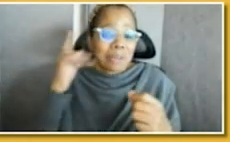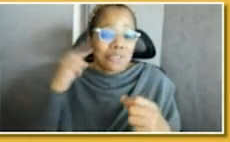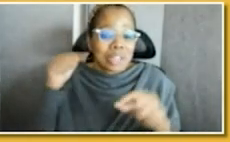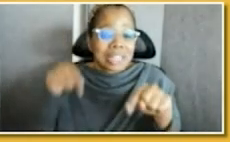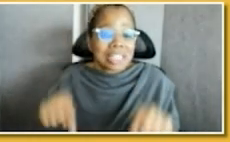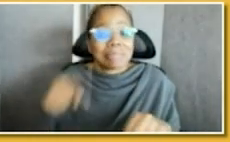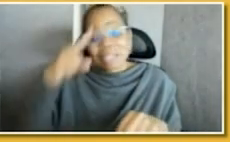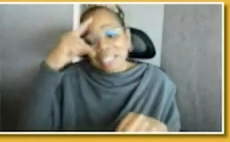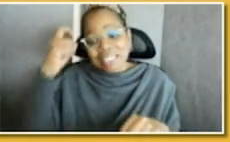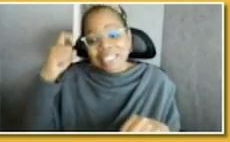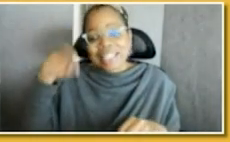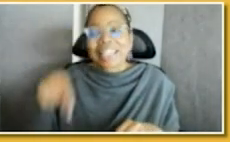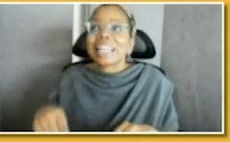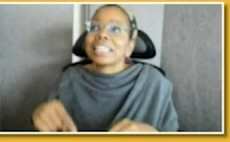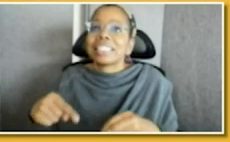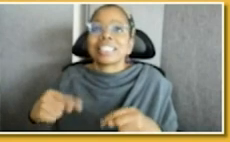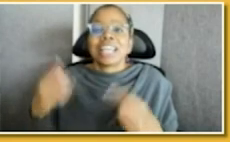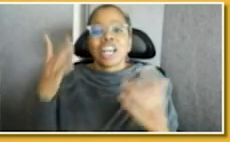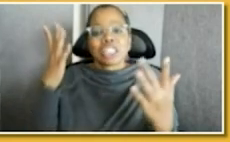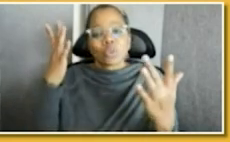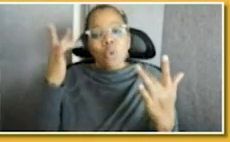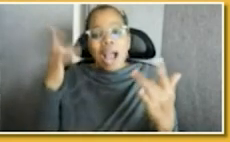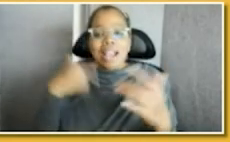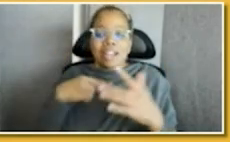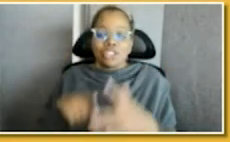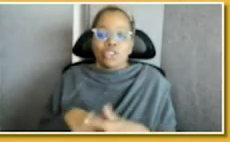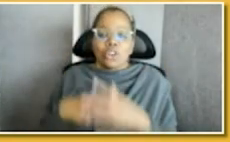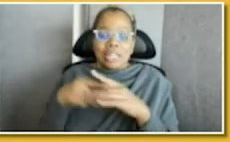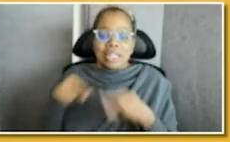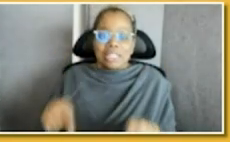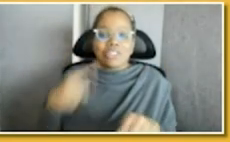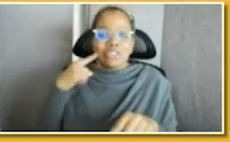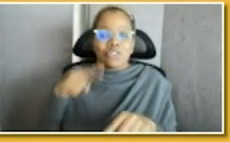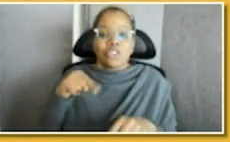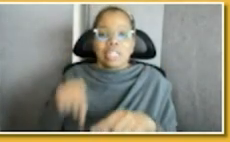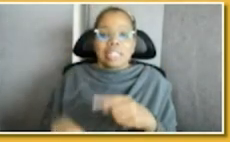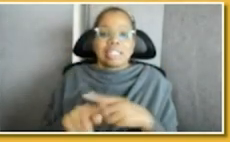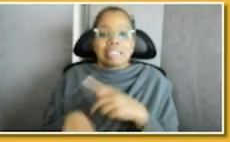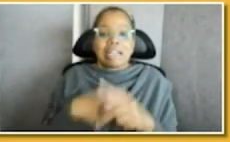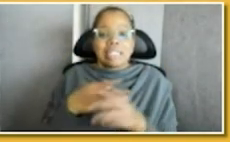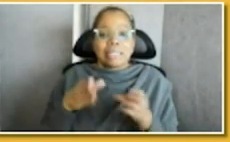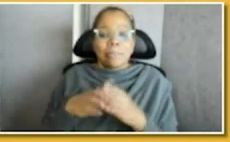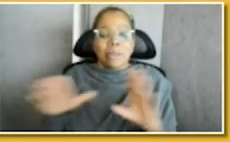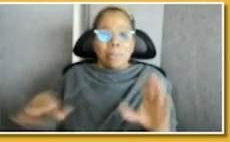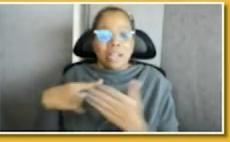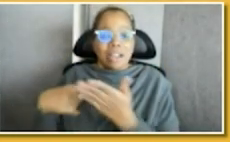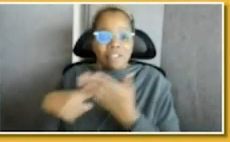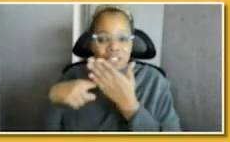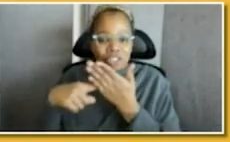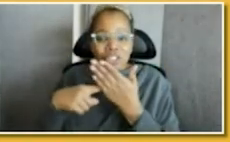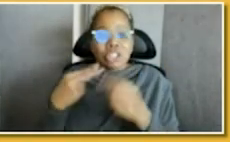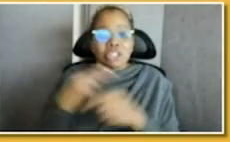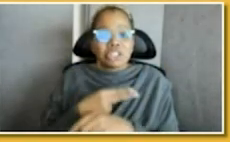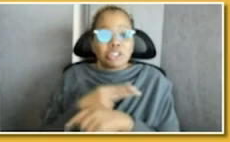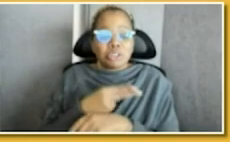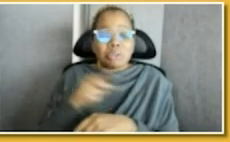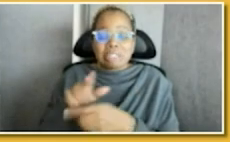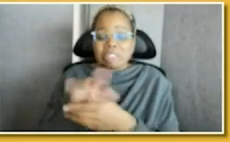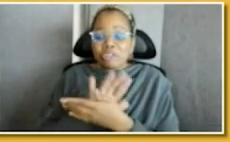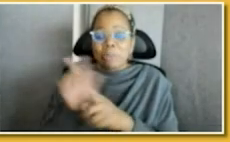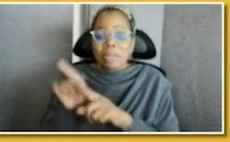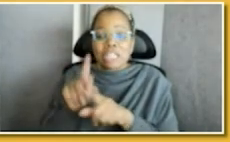it's why I started it, was to have these public conversations, was to use the film as a tool for